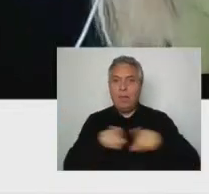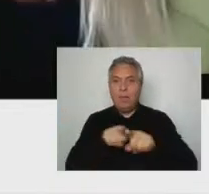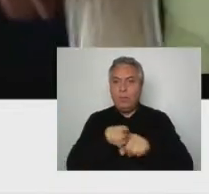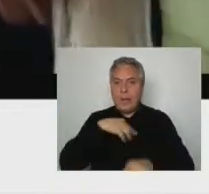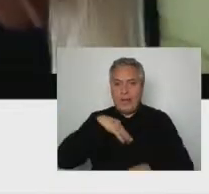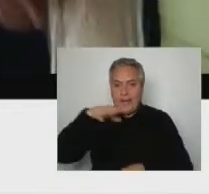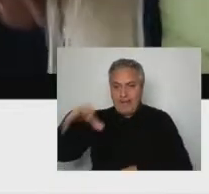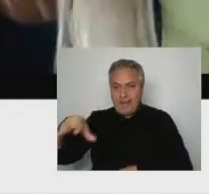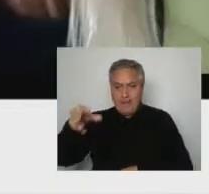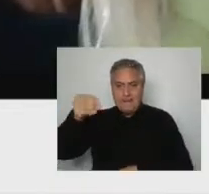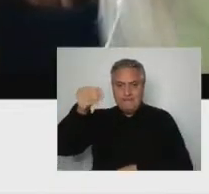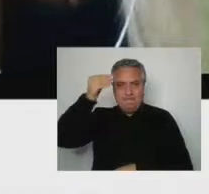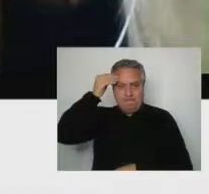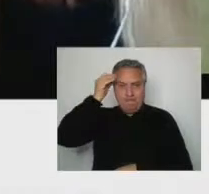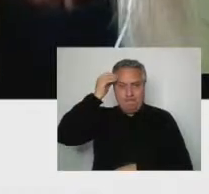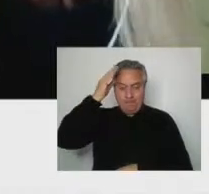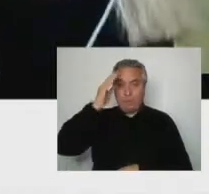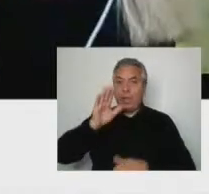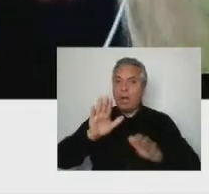as learning.